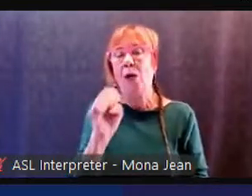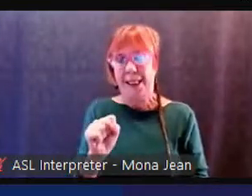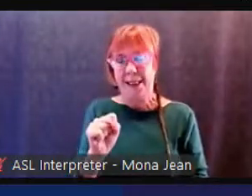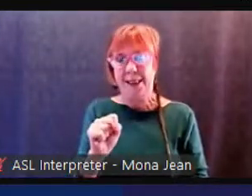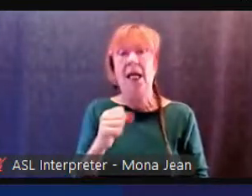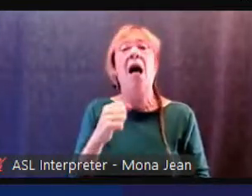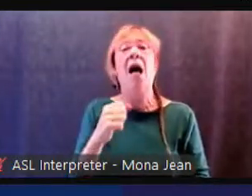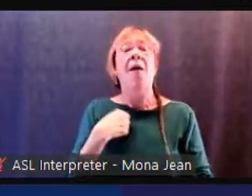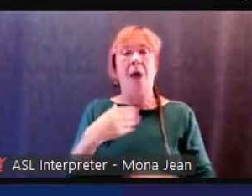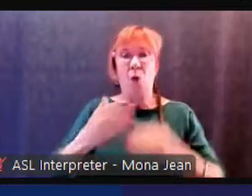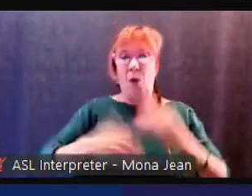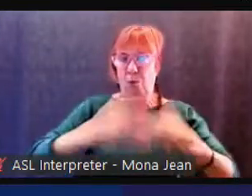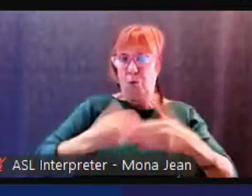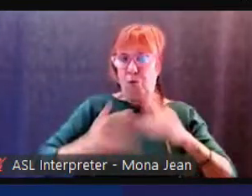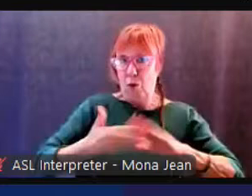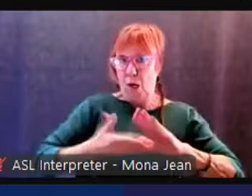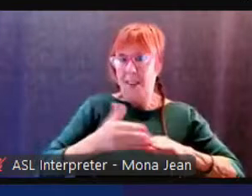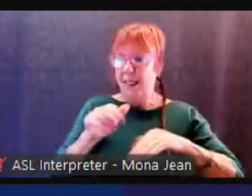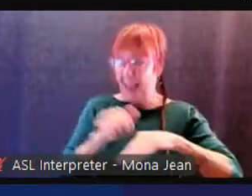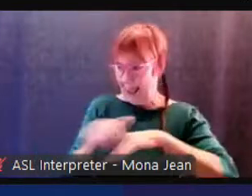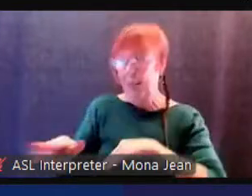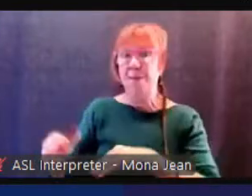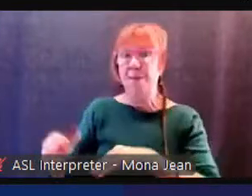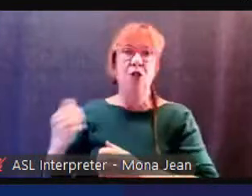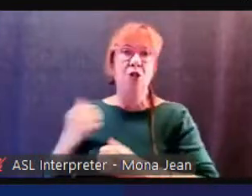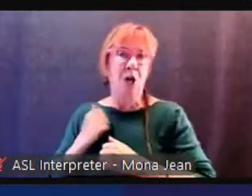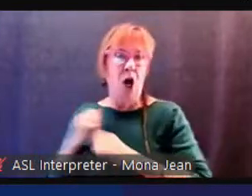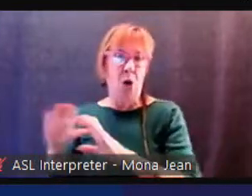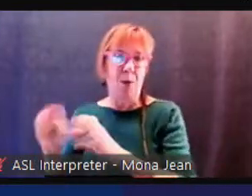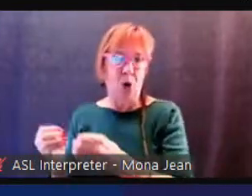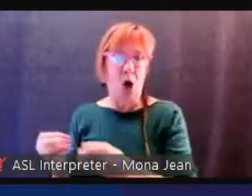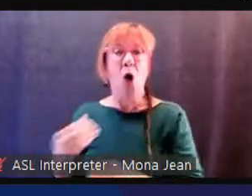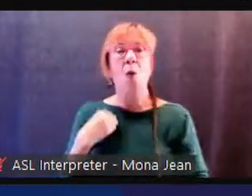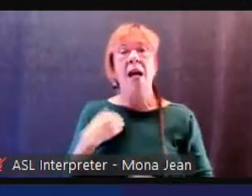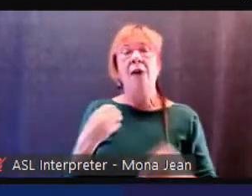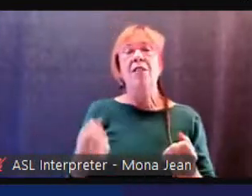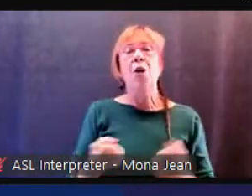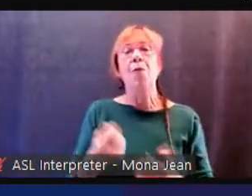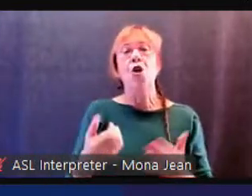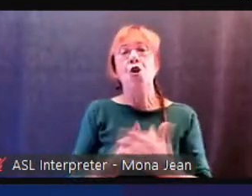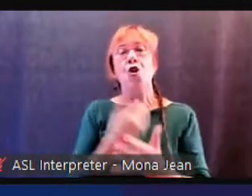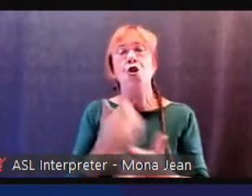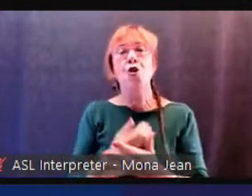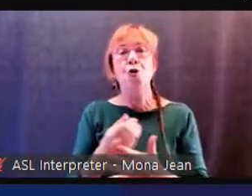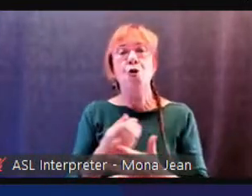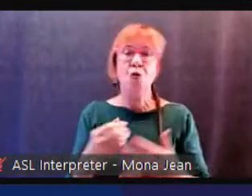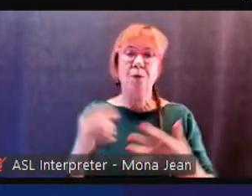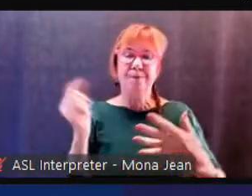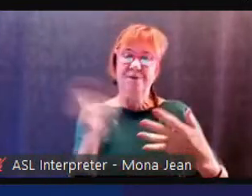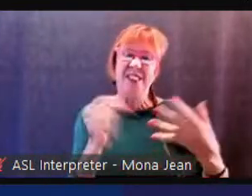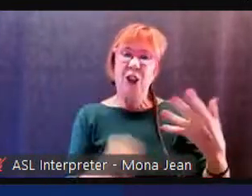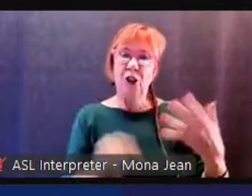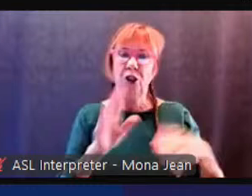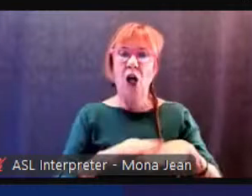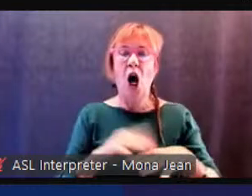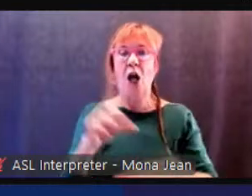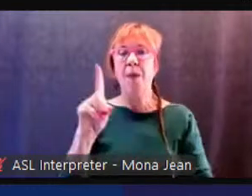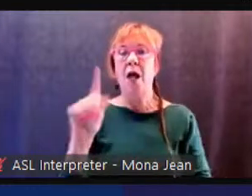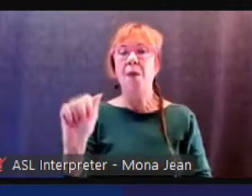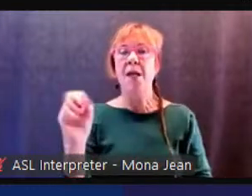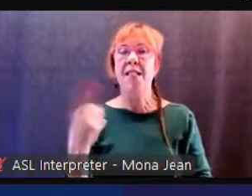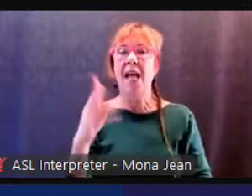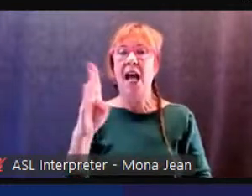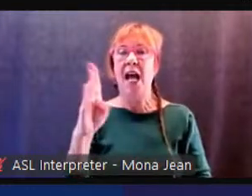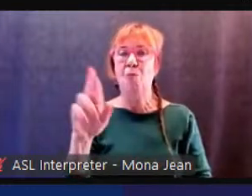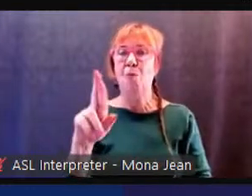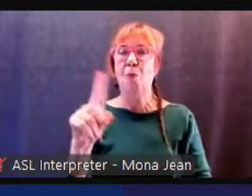cleanup, and continue to work through that. There are some new features on the ROE dashboard that allow you to click on useful